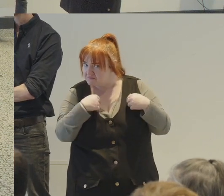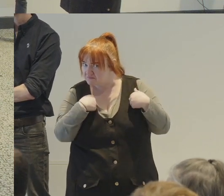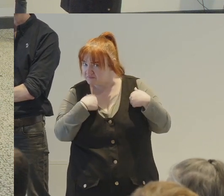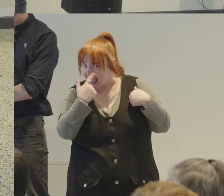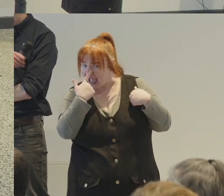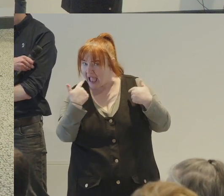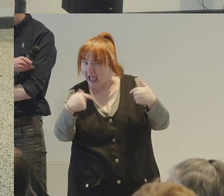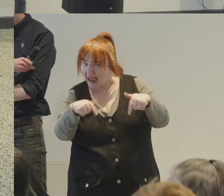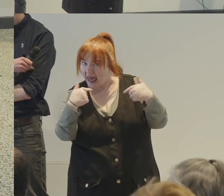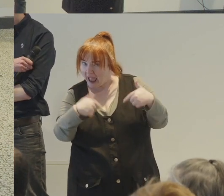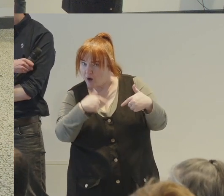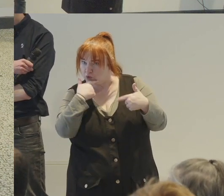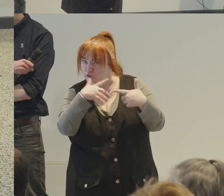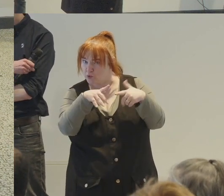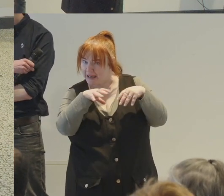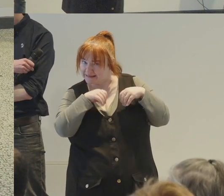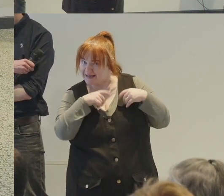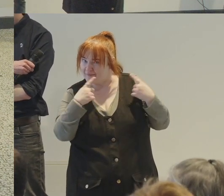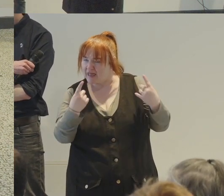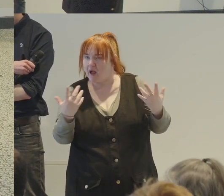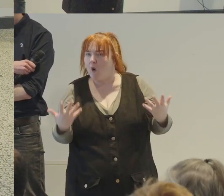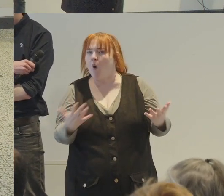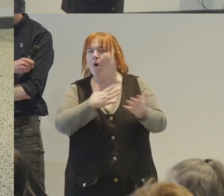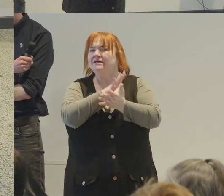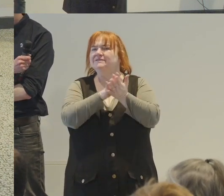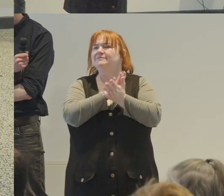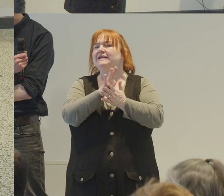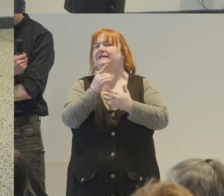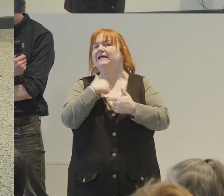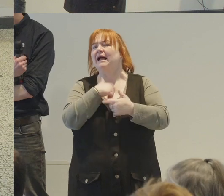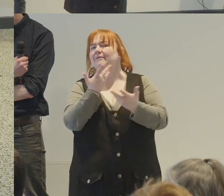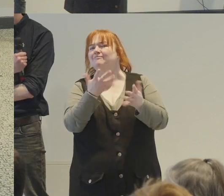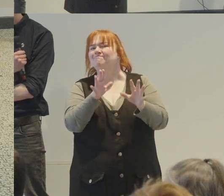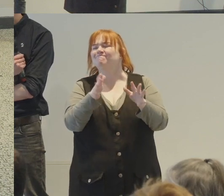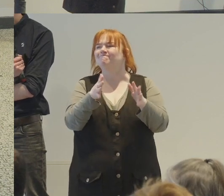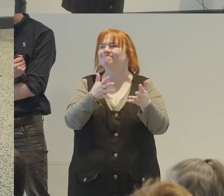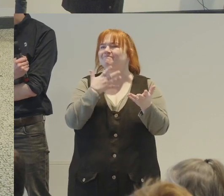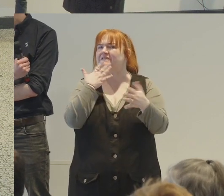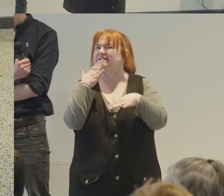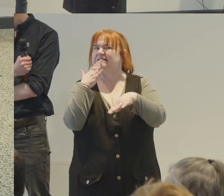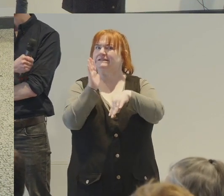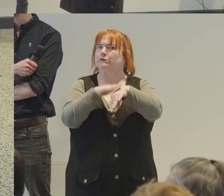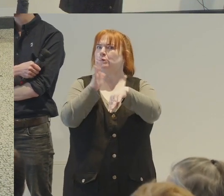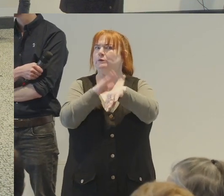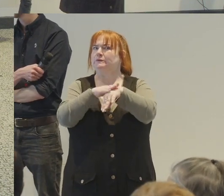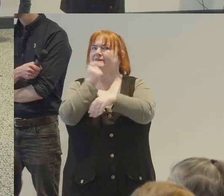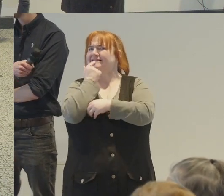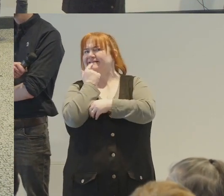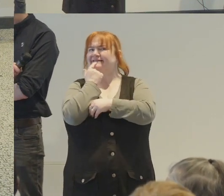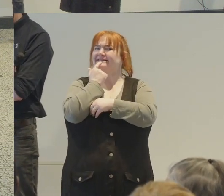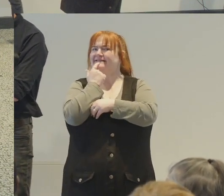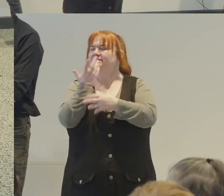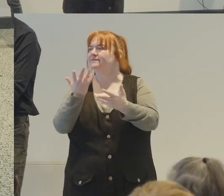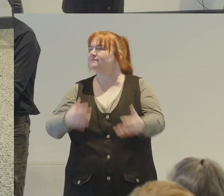yeah, sound, or are we, is that naughty?